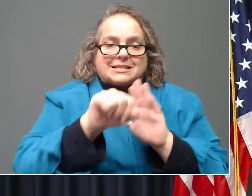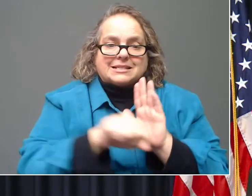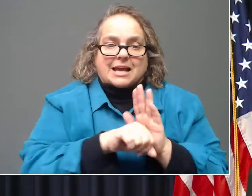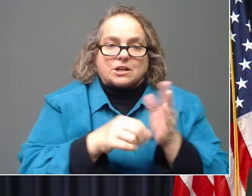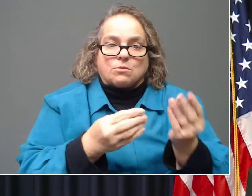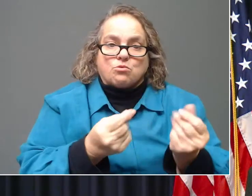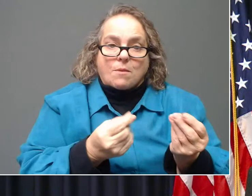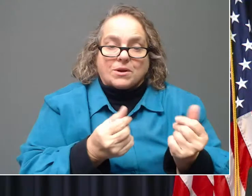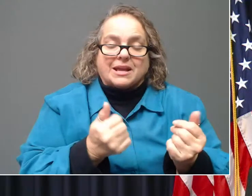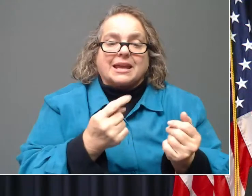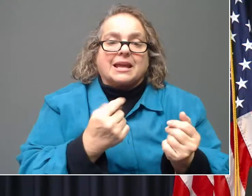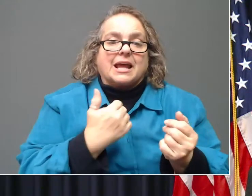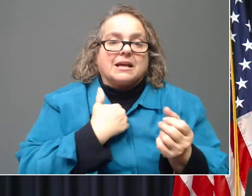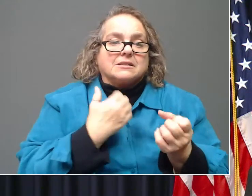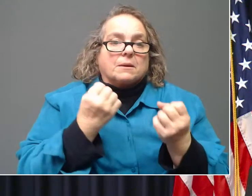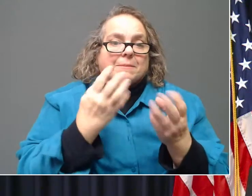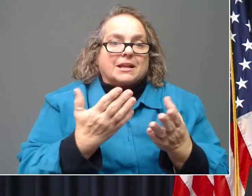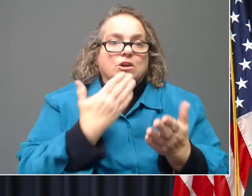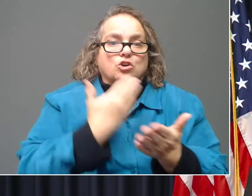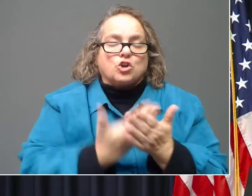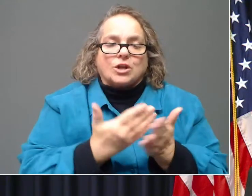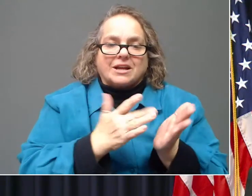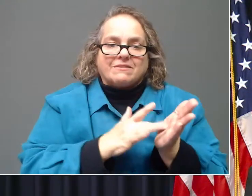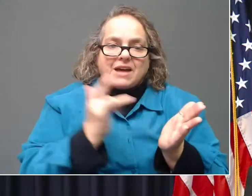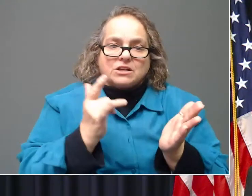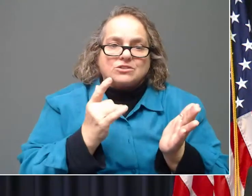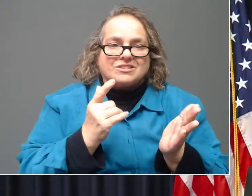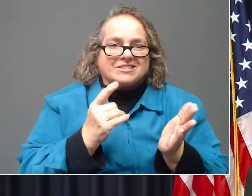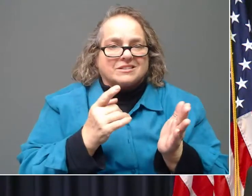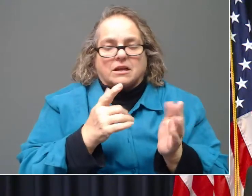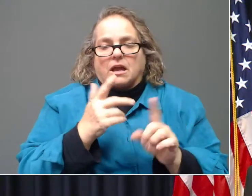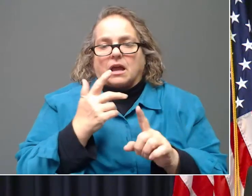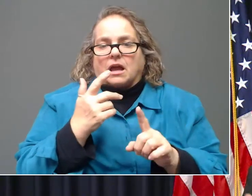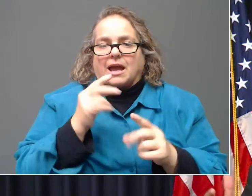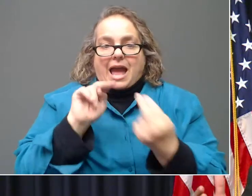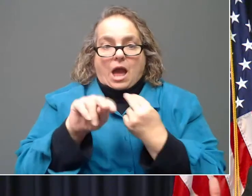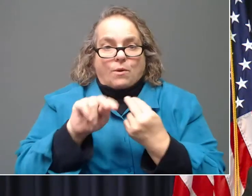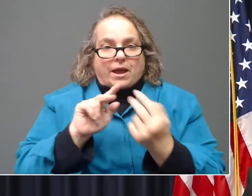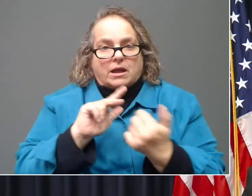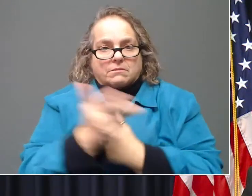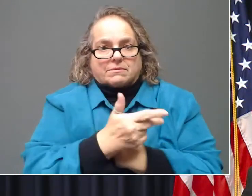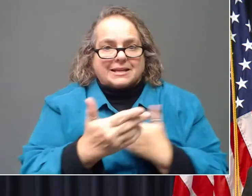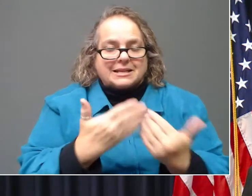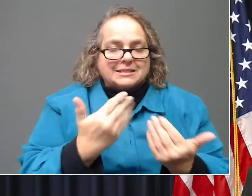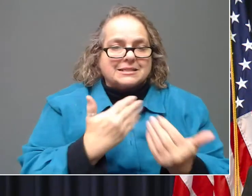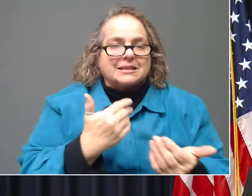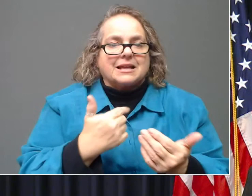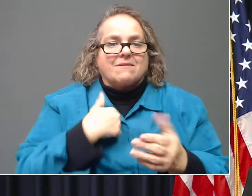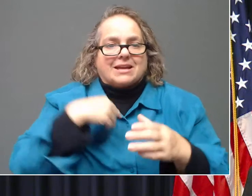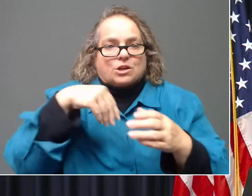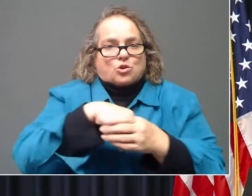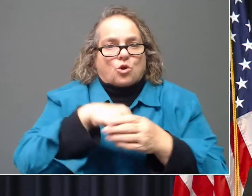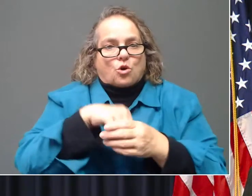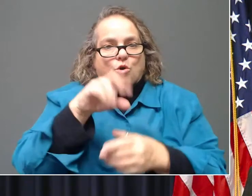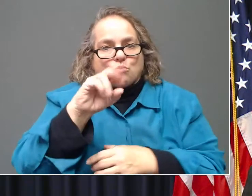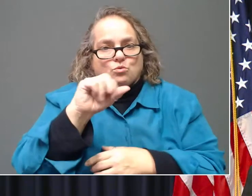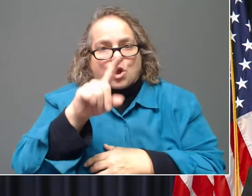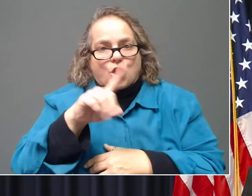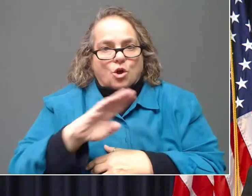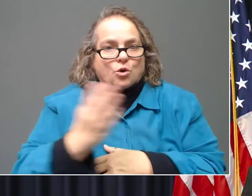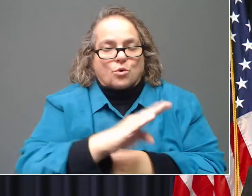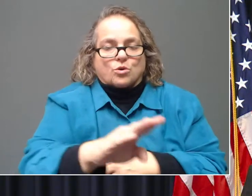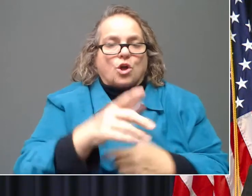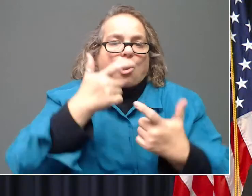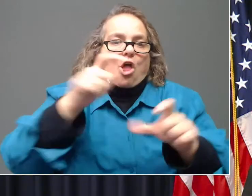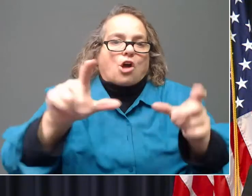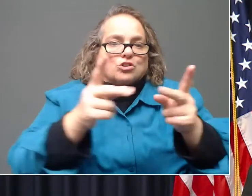number of good advantages, being right off the interstate, having the internal roads, having the very large facility to